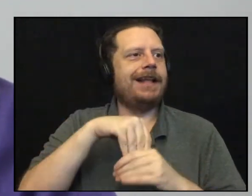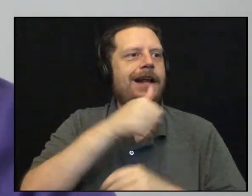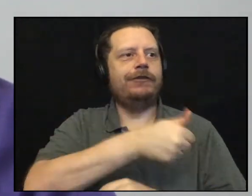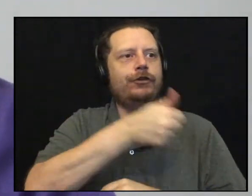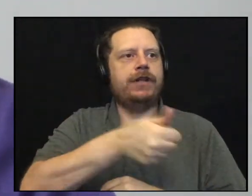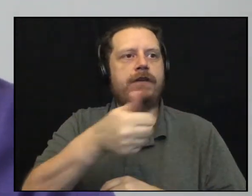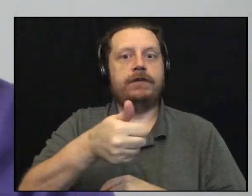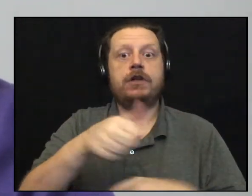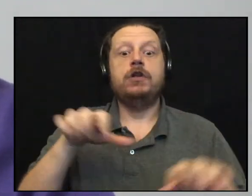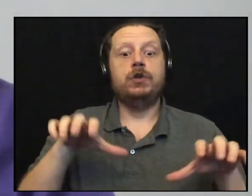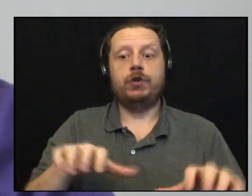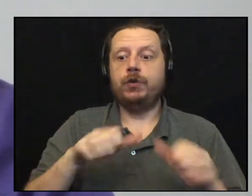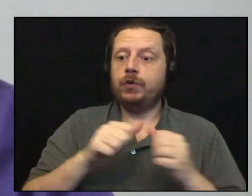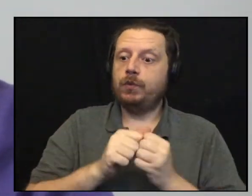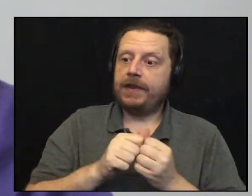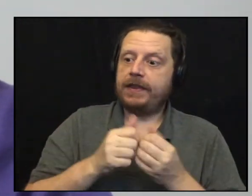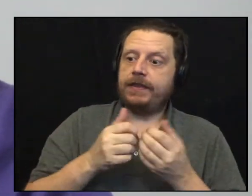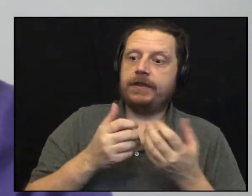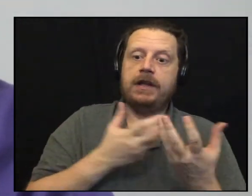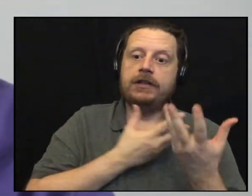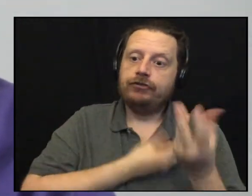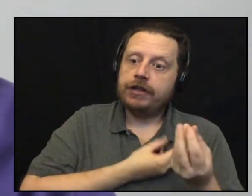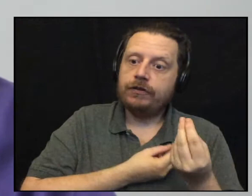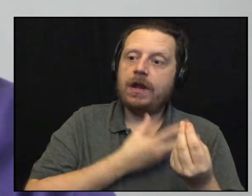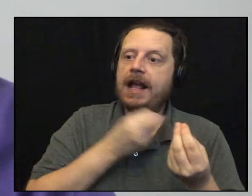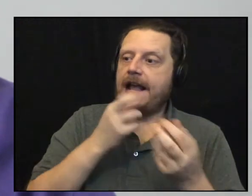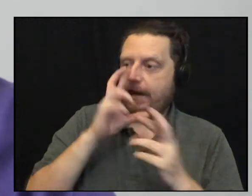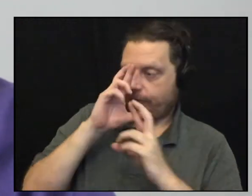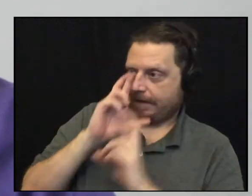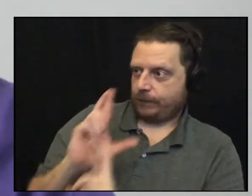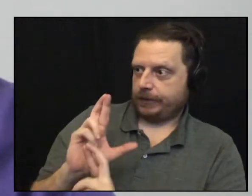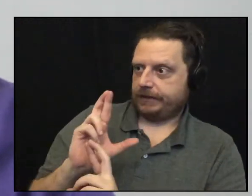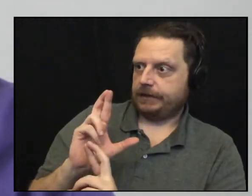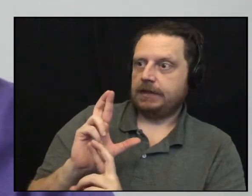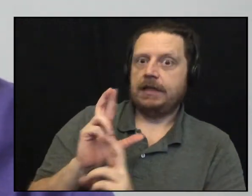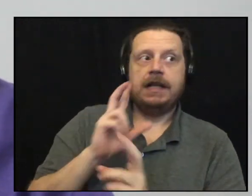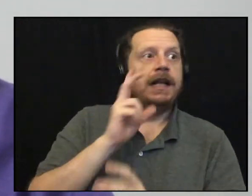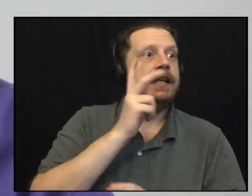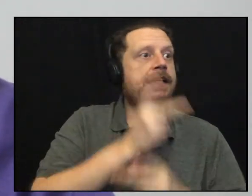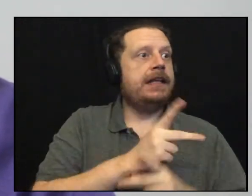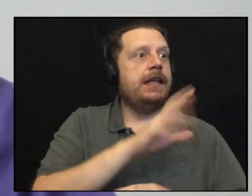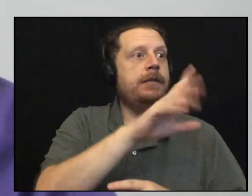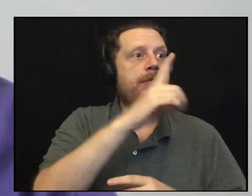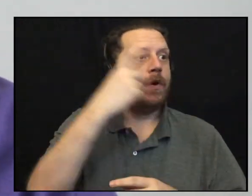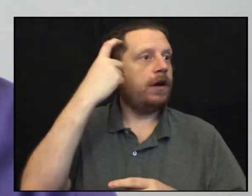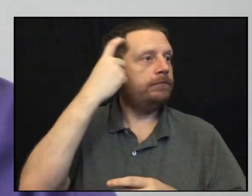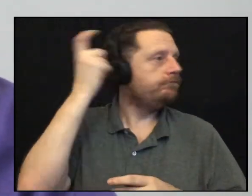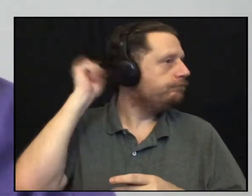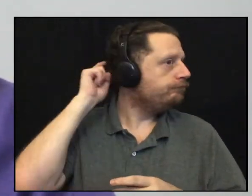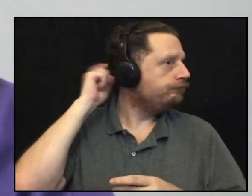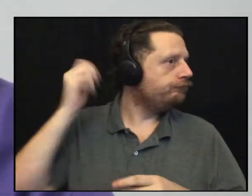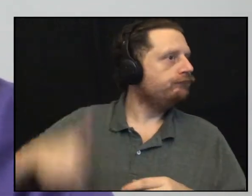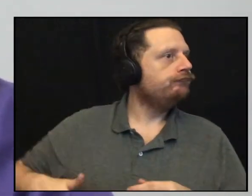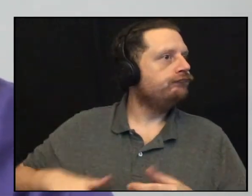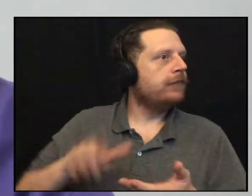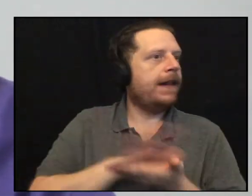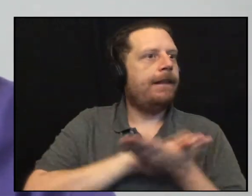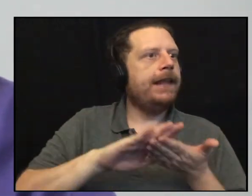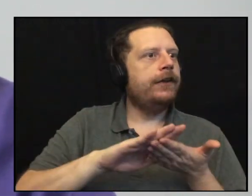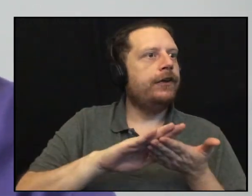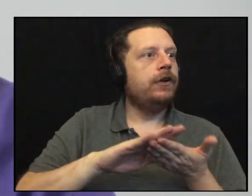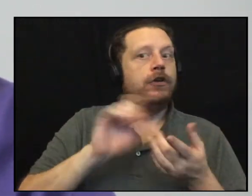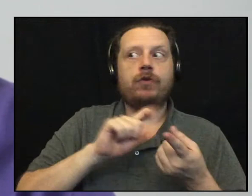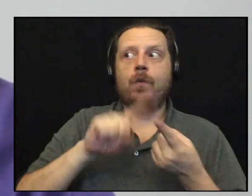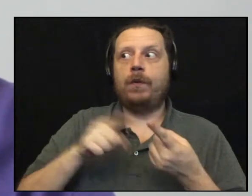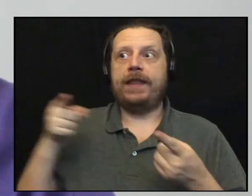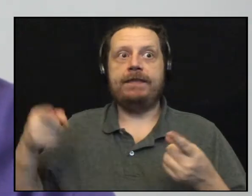it with gentleness and reverence. Keep your conscience clear, so that when you are maligned,